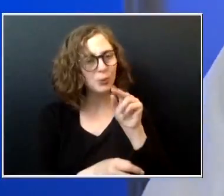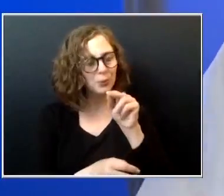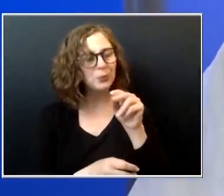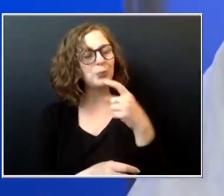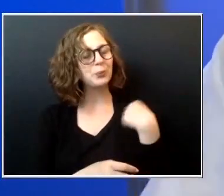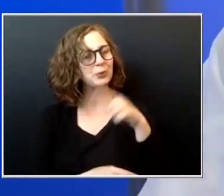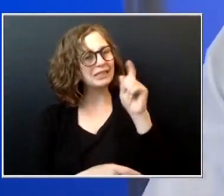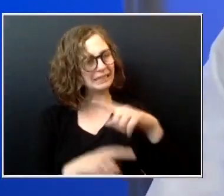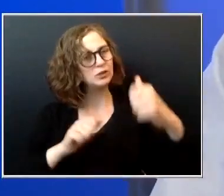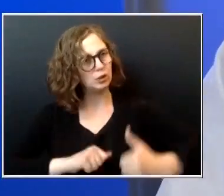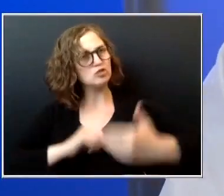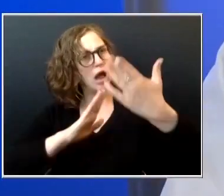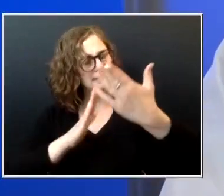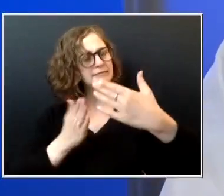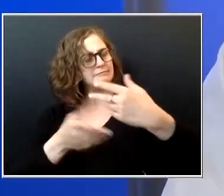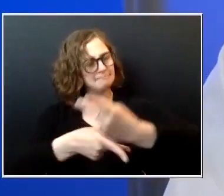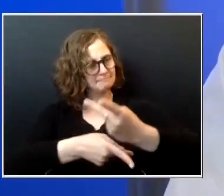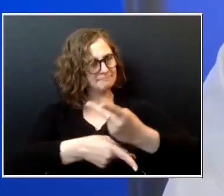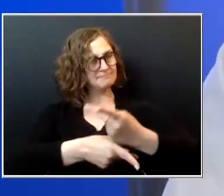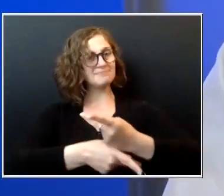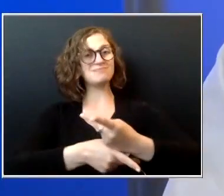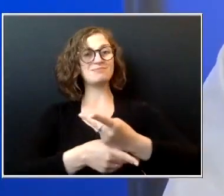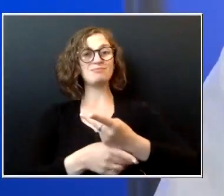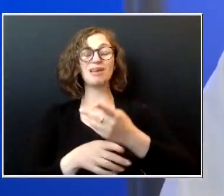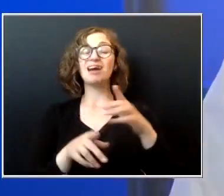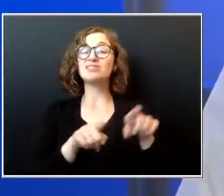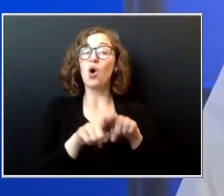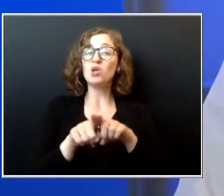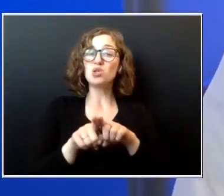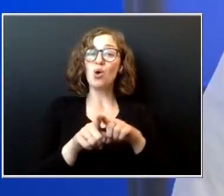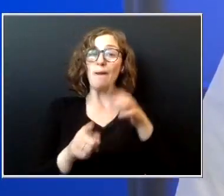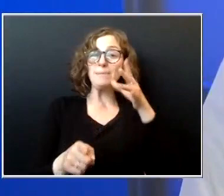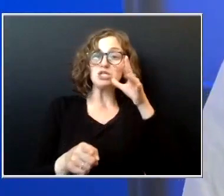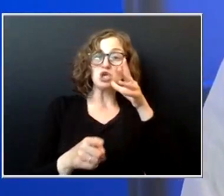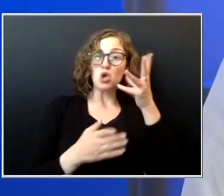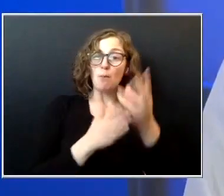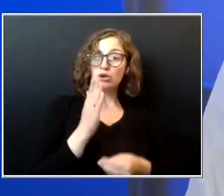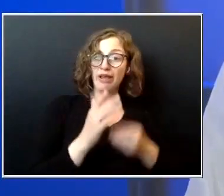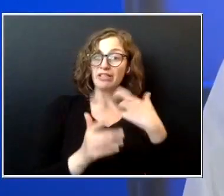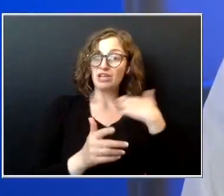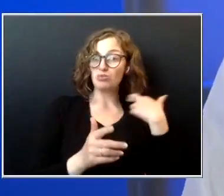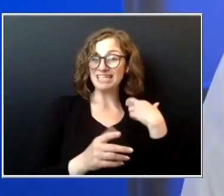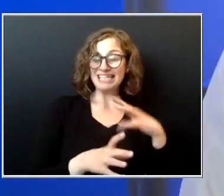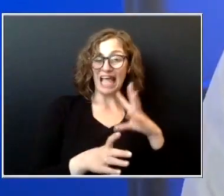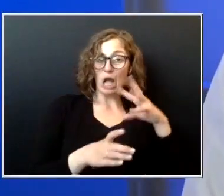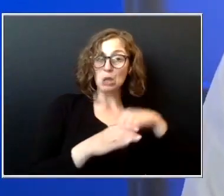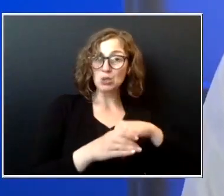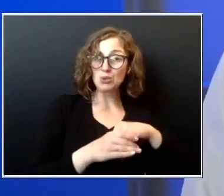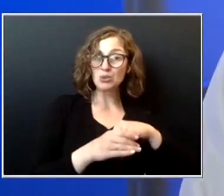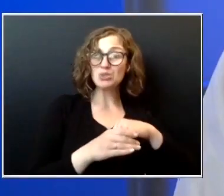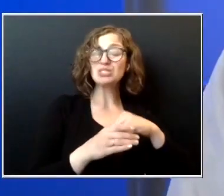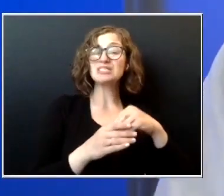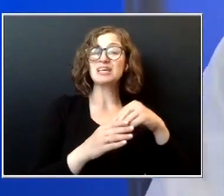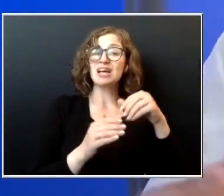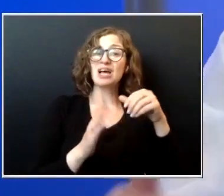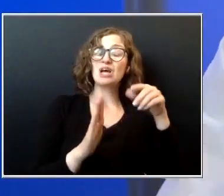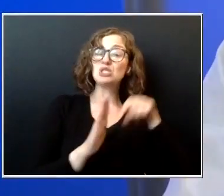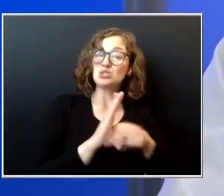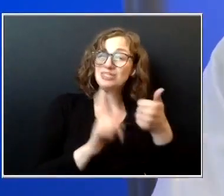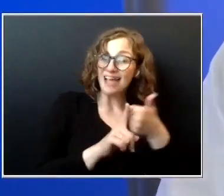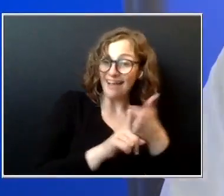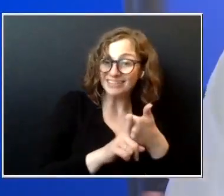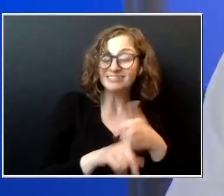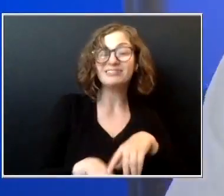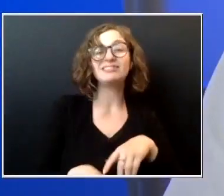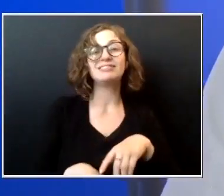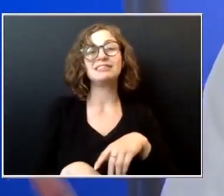risks, suicides are also in those situations. Domestic, intimate partner violence are in those